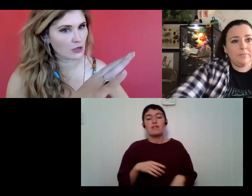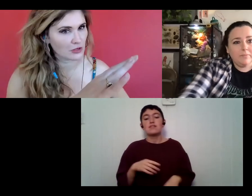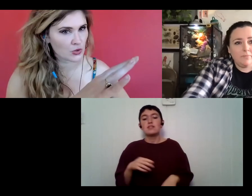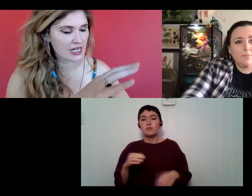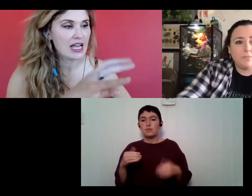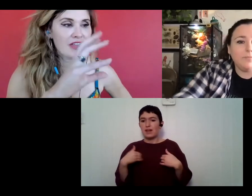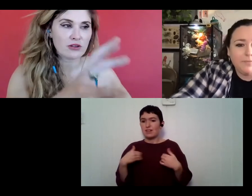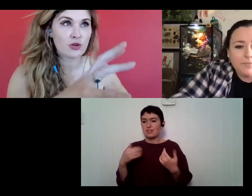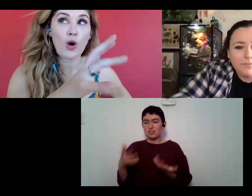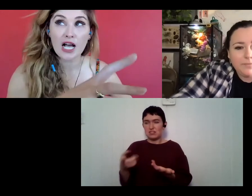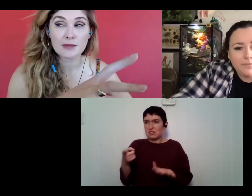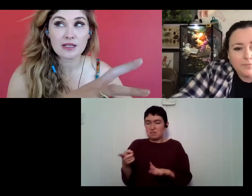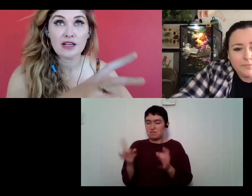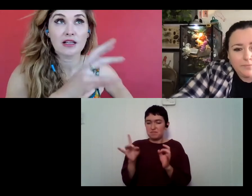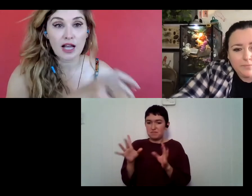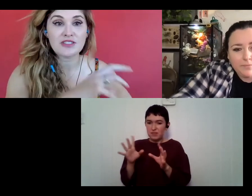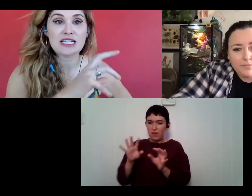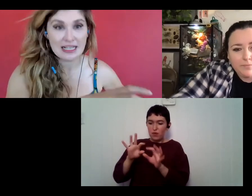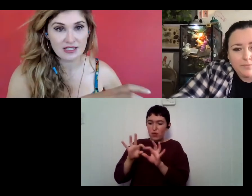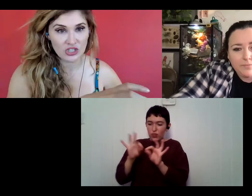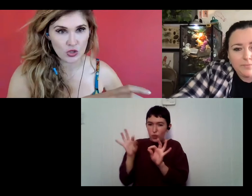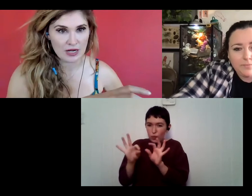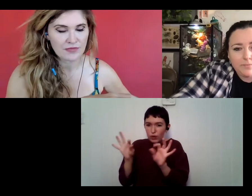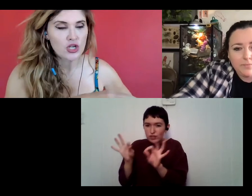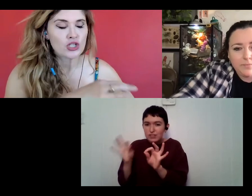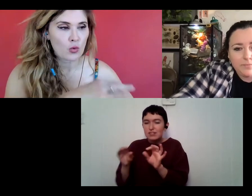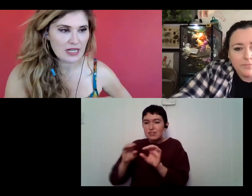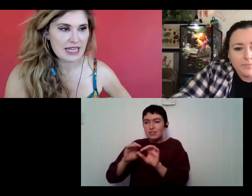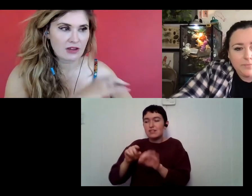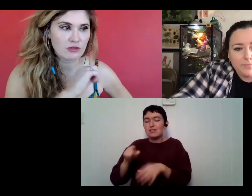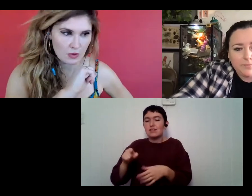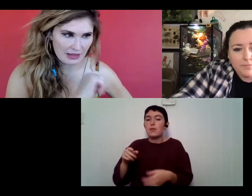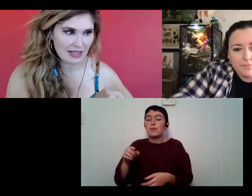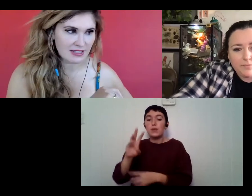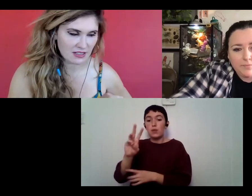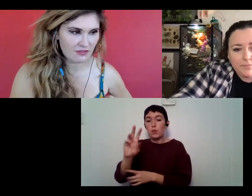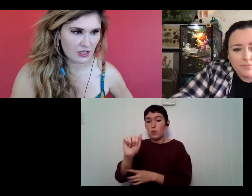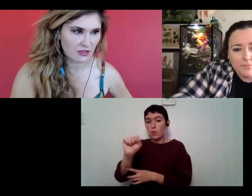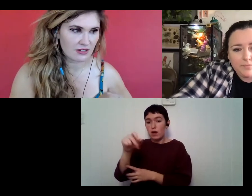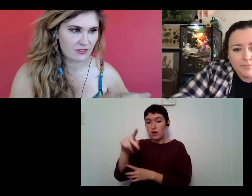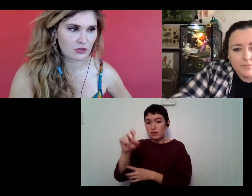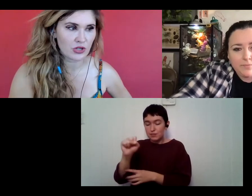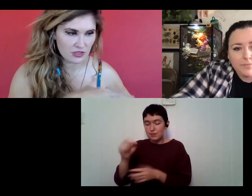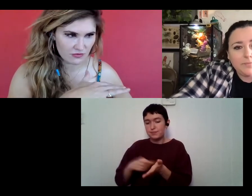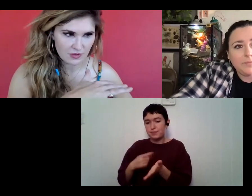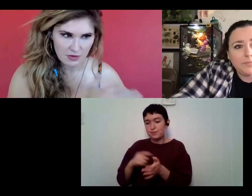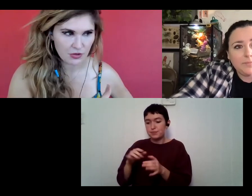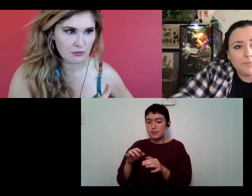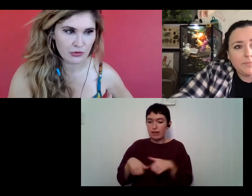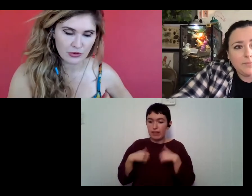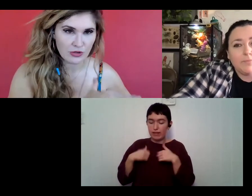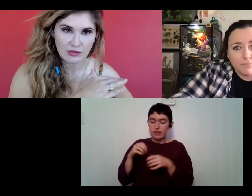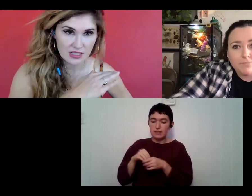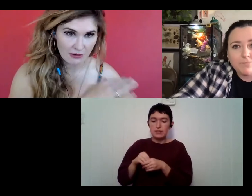just a terrible tree. Wasps love to nest in this tree. So one day, it was one of my last days in the field, and field work can be